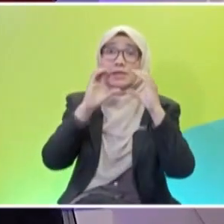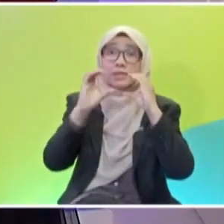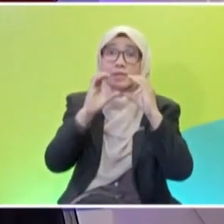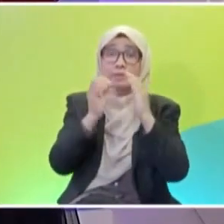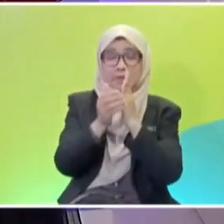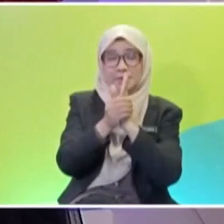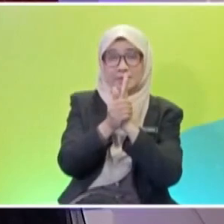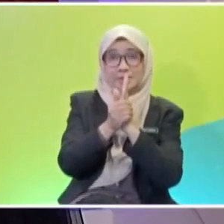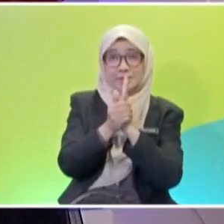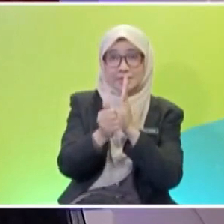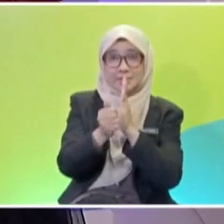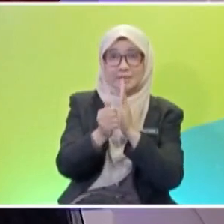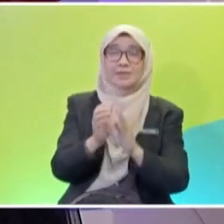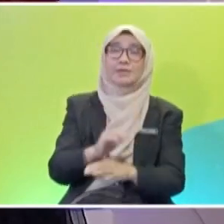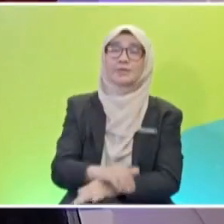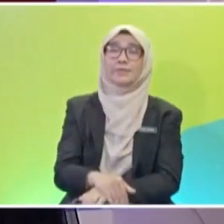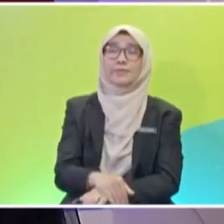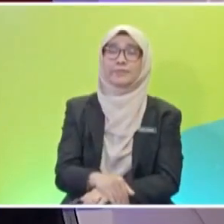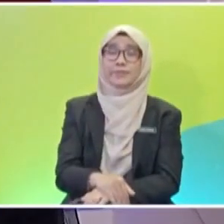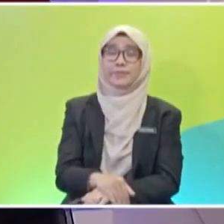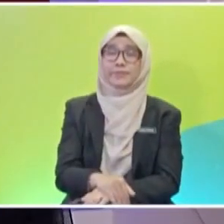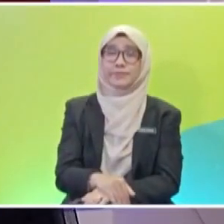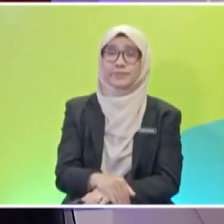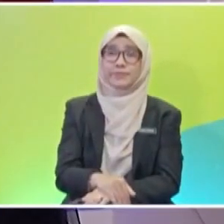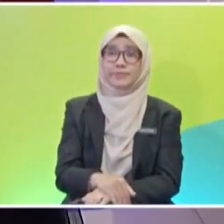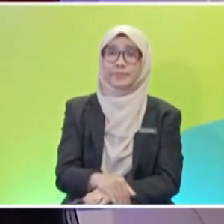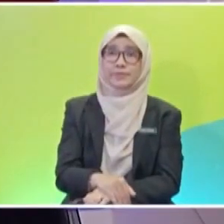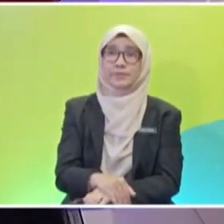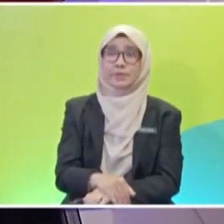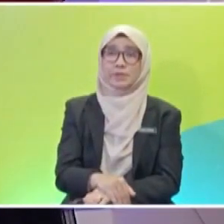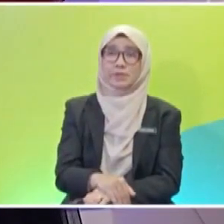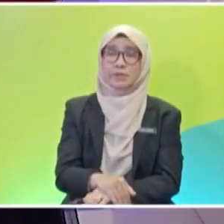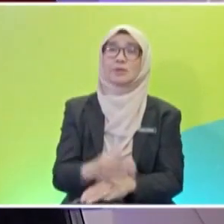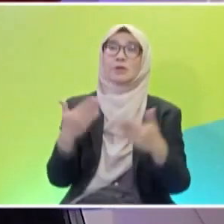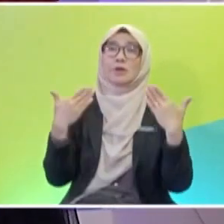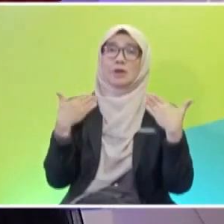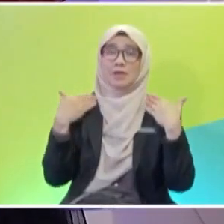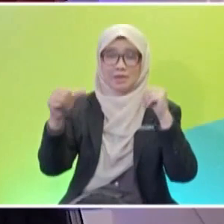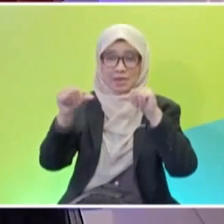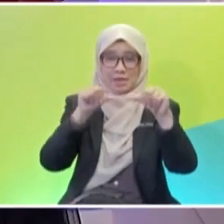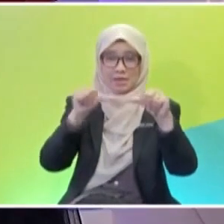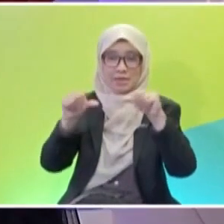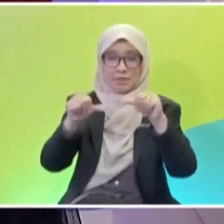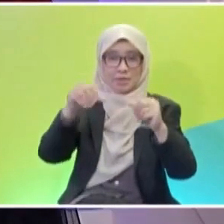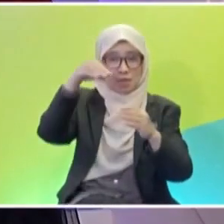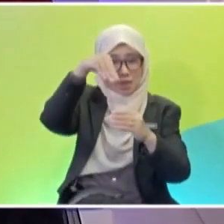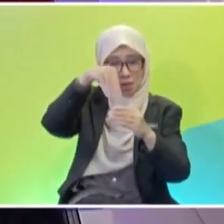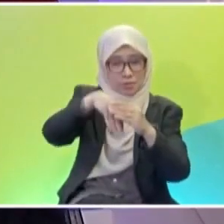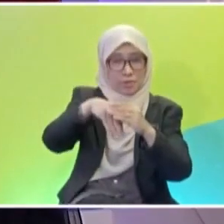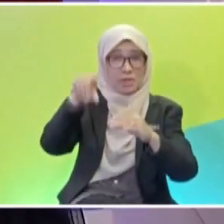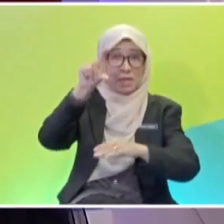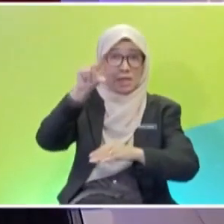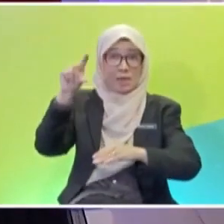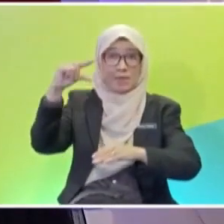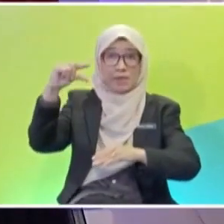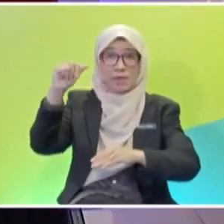at reading for specific details when we did the gap text activity. And we even looked at how we